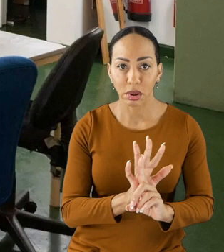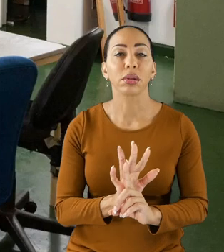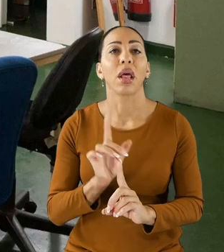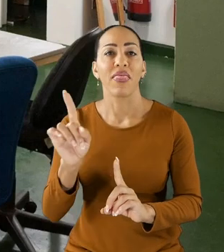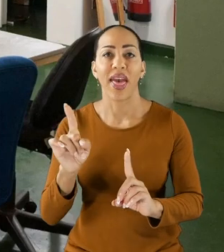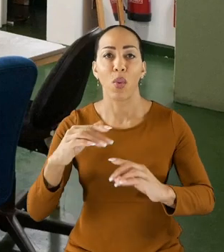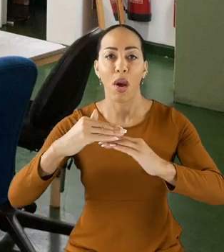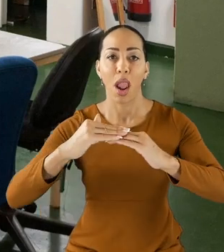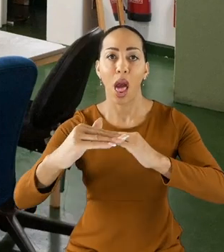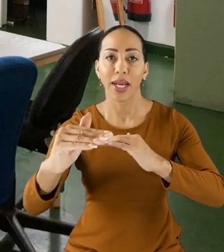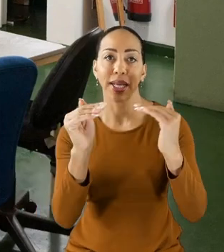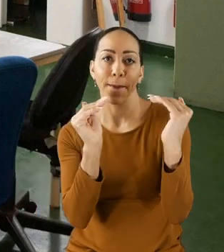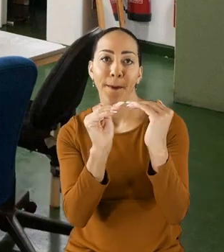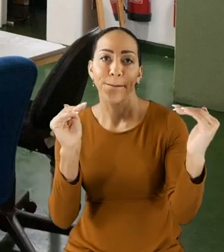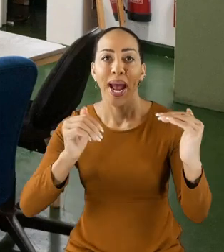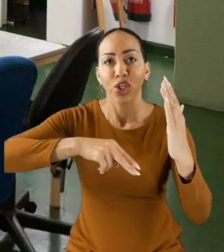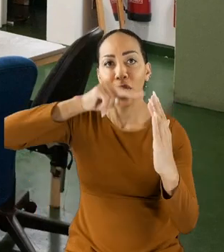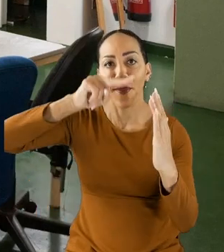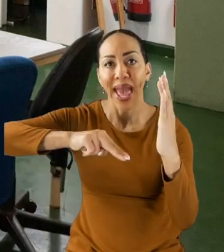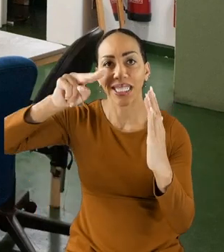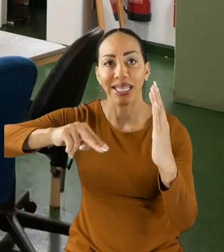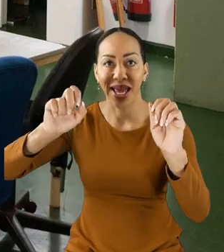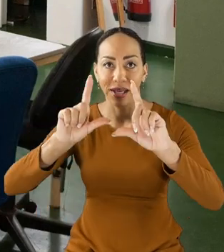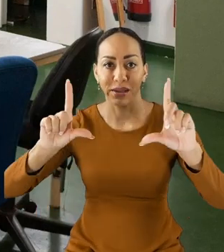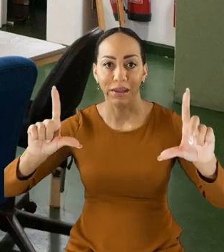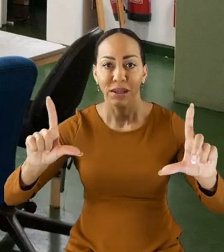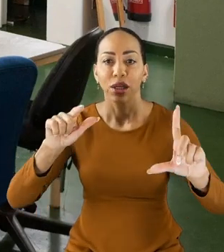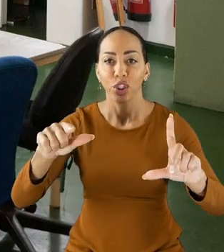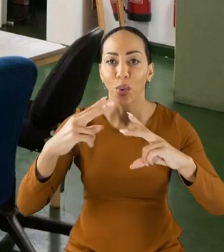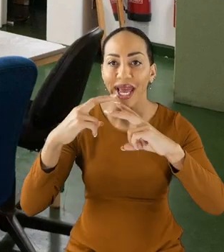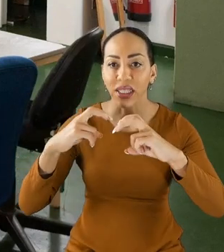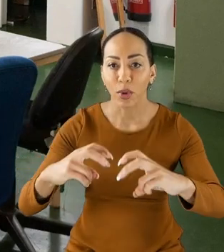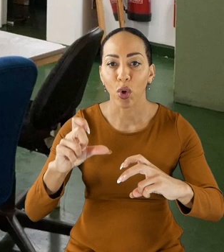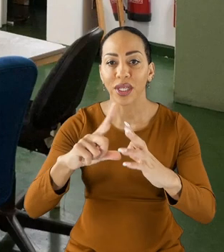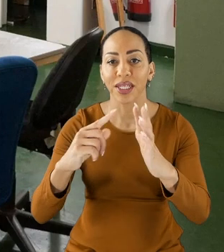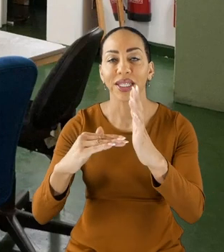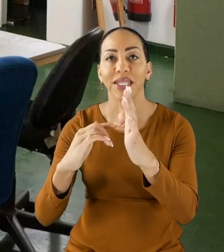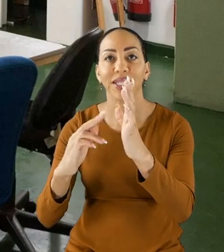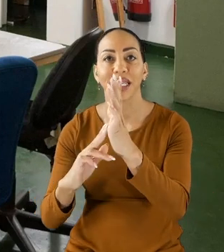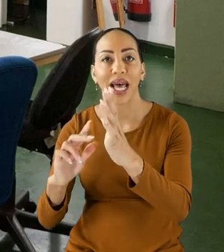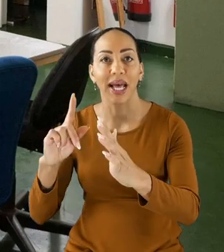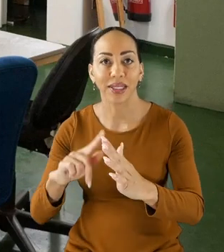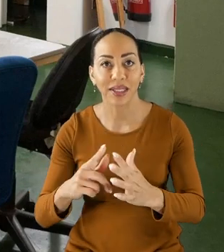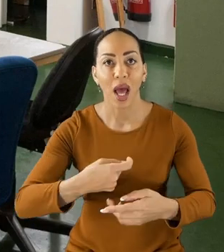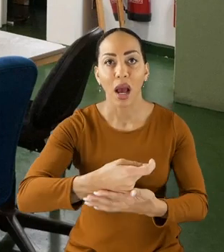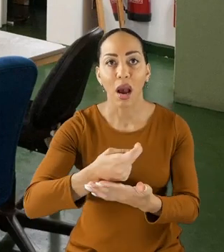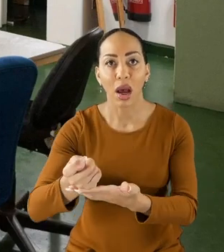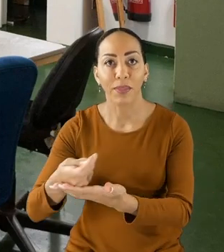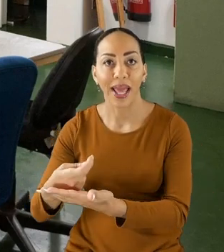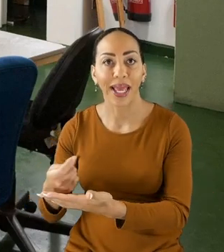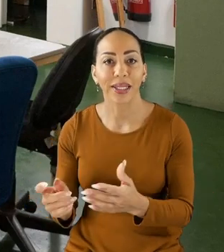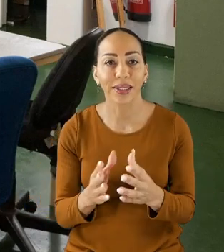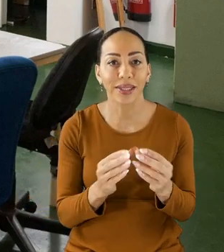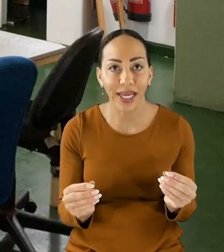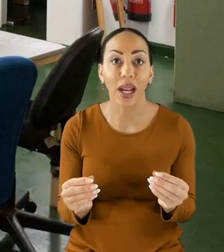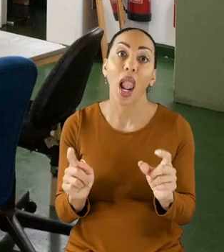exactly lined up with those in the painting, allowing the two actors to inhabit and explore Suzanne's card player's scene, just as if they shared